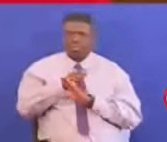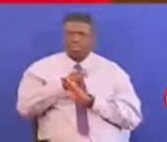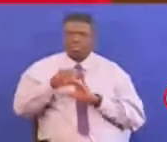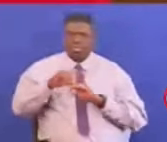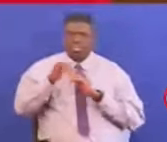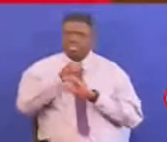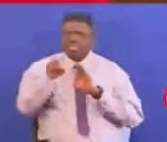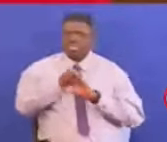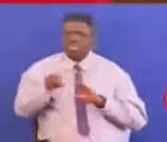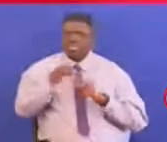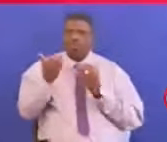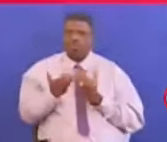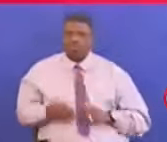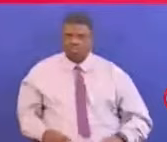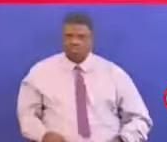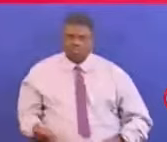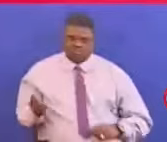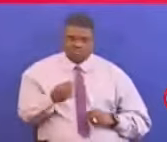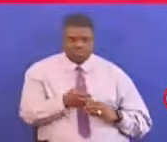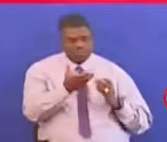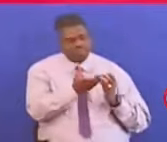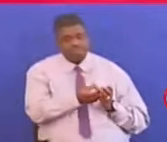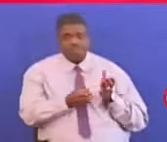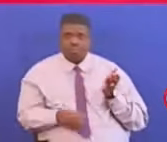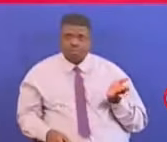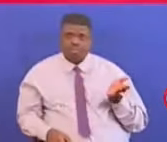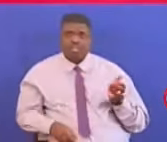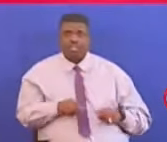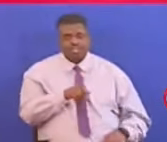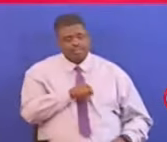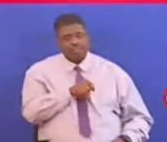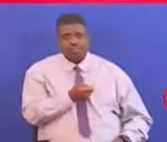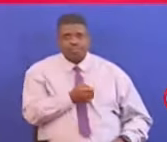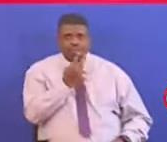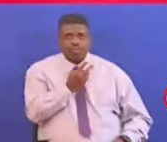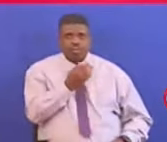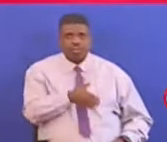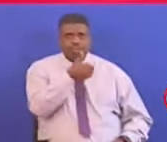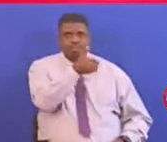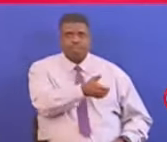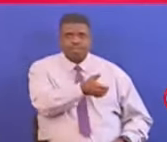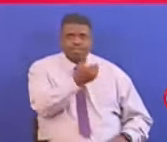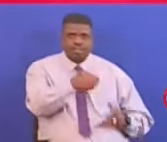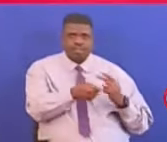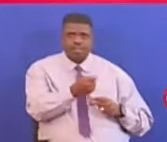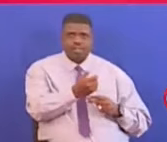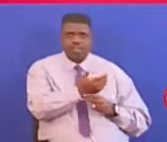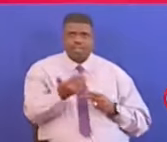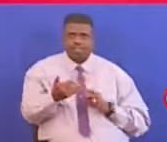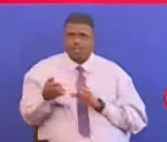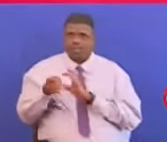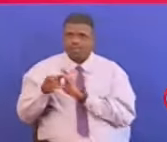community is concerned. So coming together is what is the key as I look forward to this kind of cooperation.